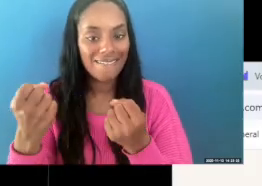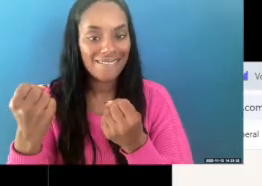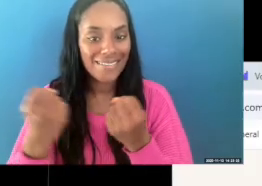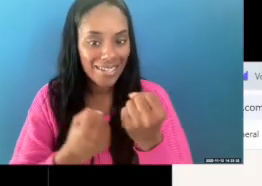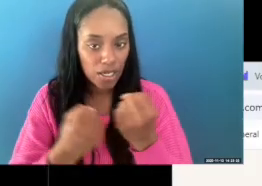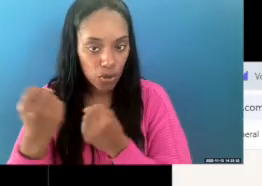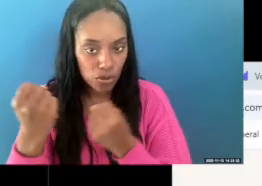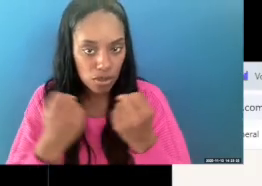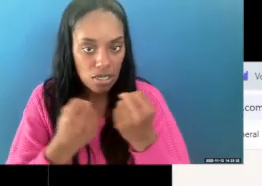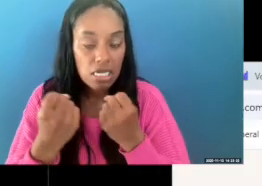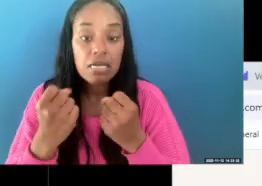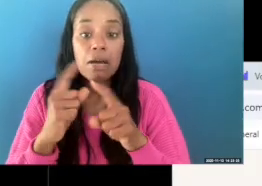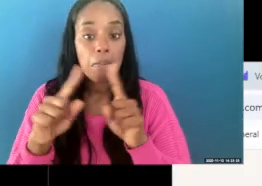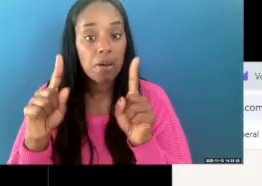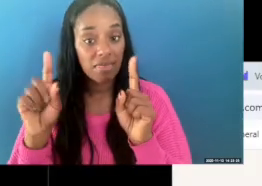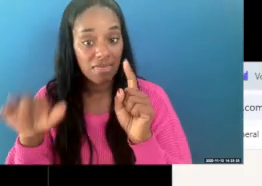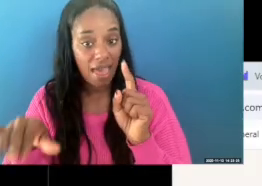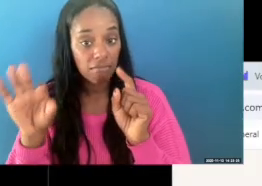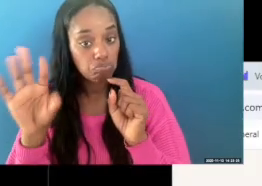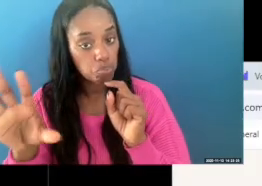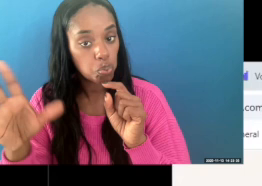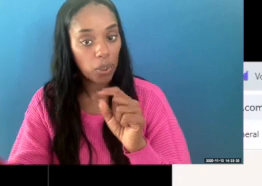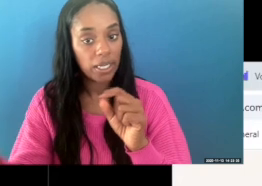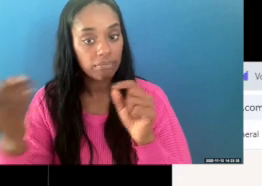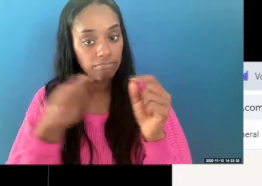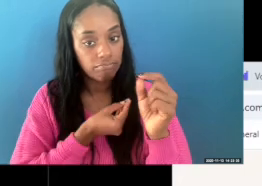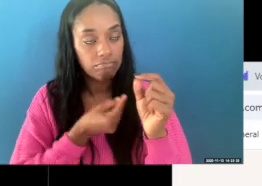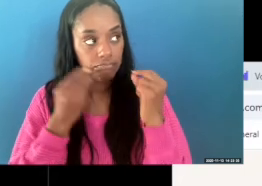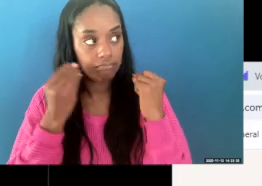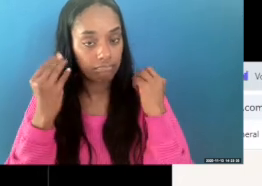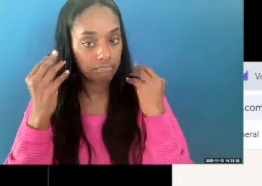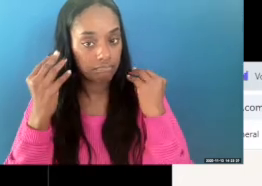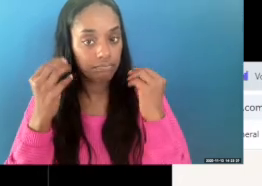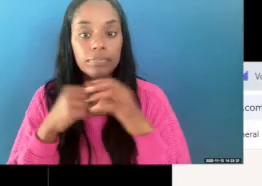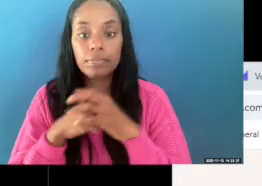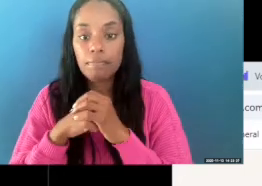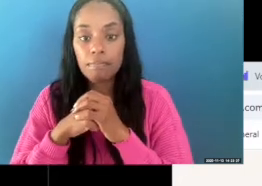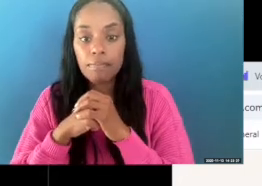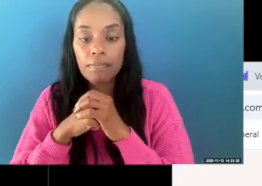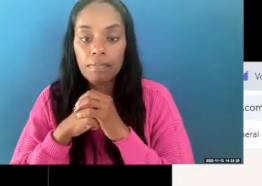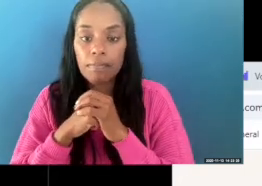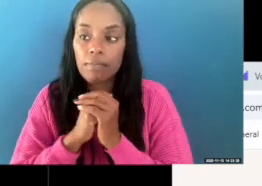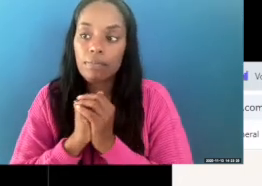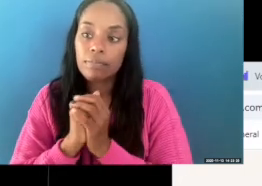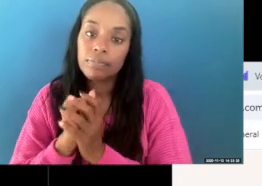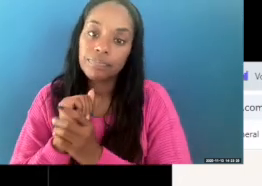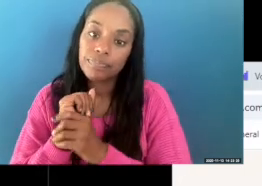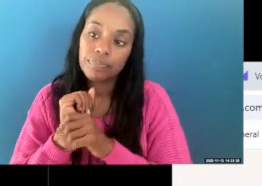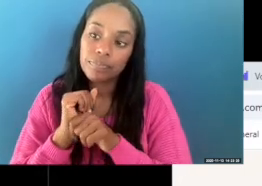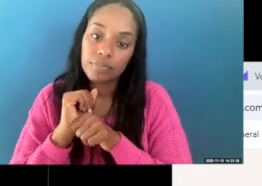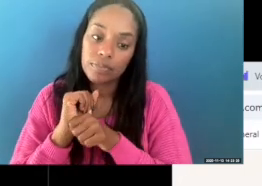Yeah, I think that's an avenue that currently is not eligible in HVIP because we just fund the